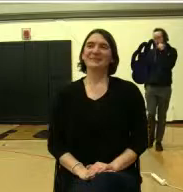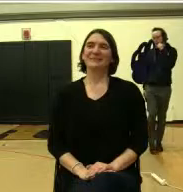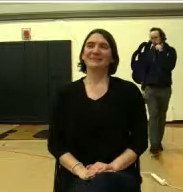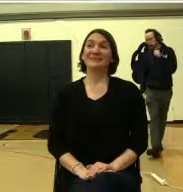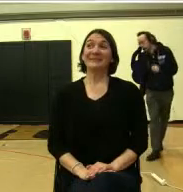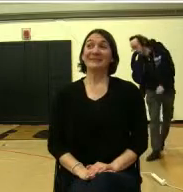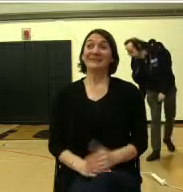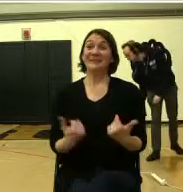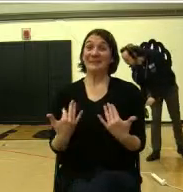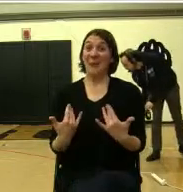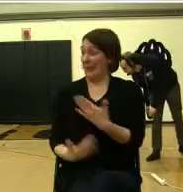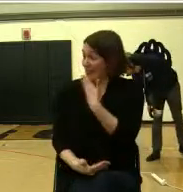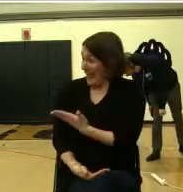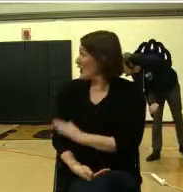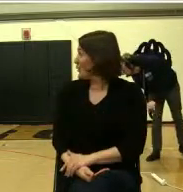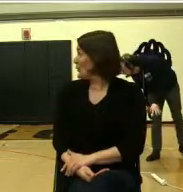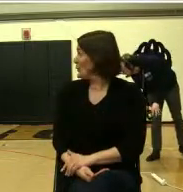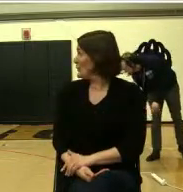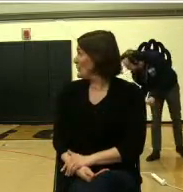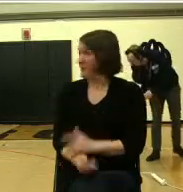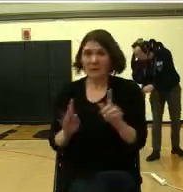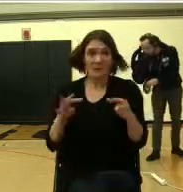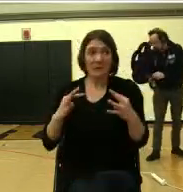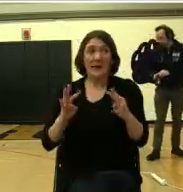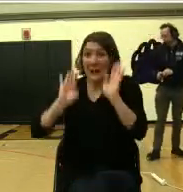all thank you very